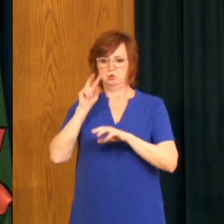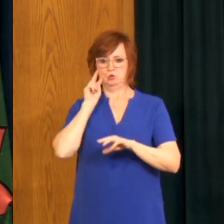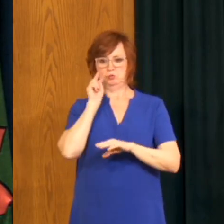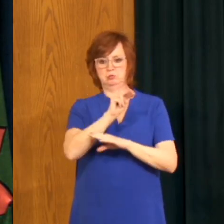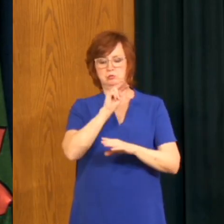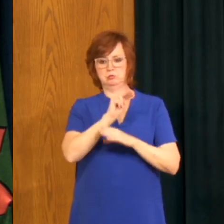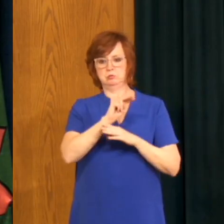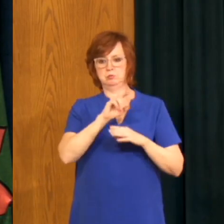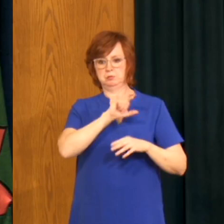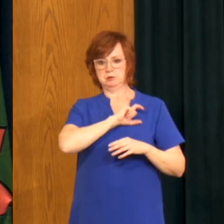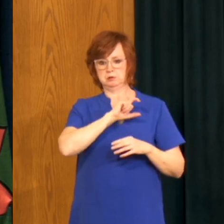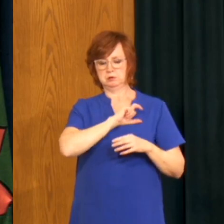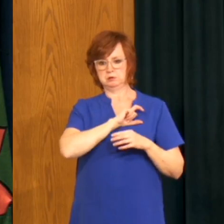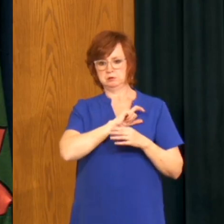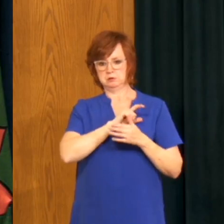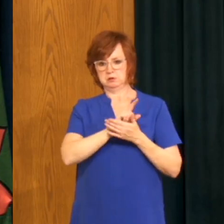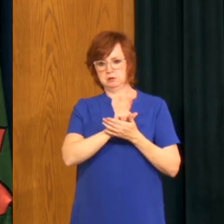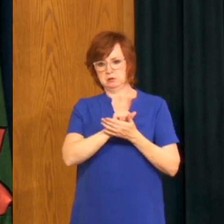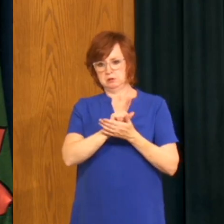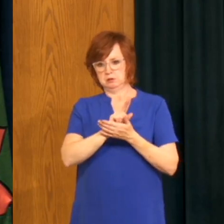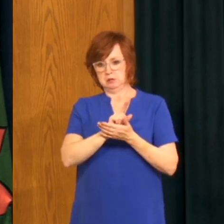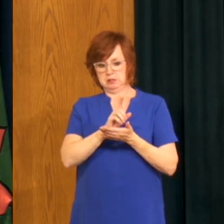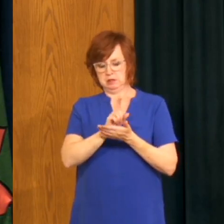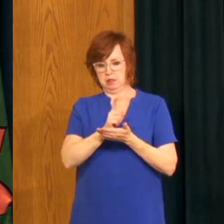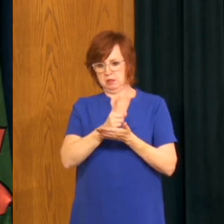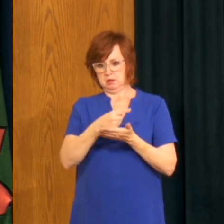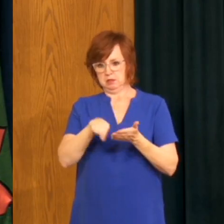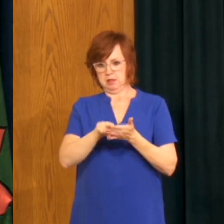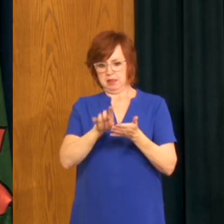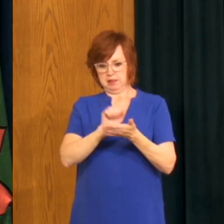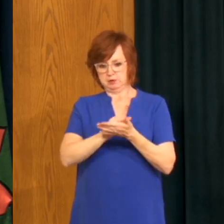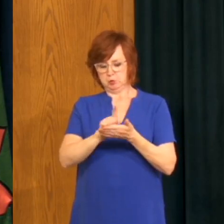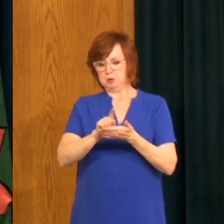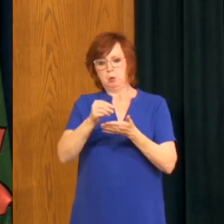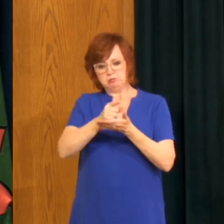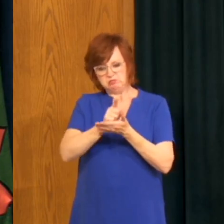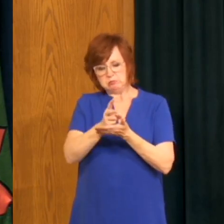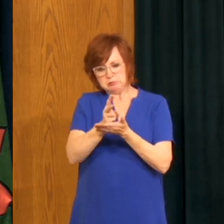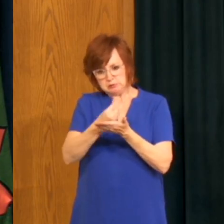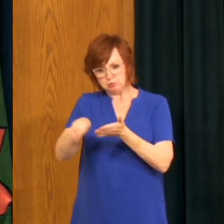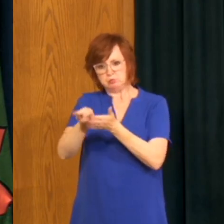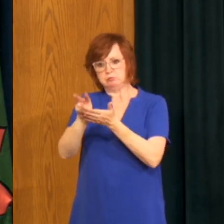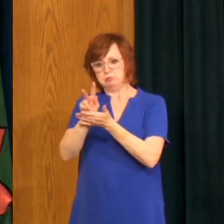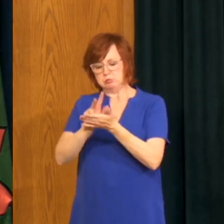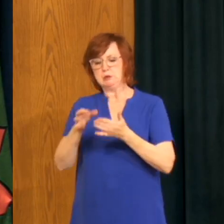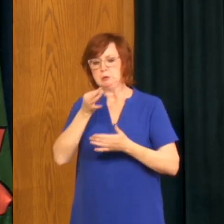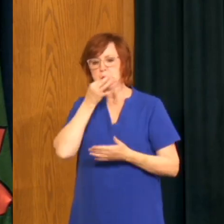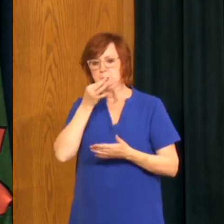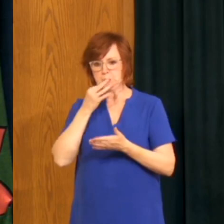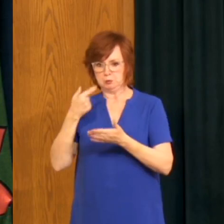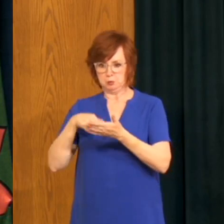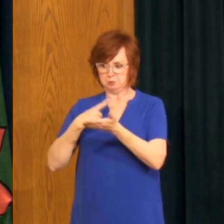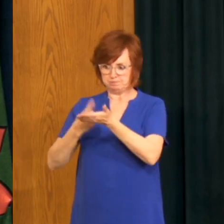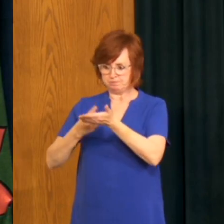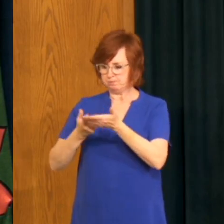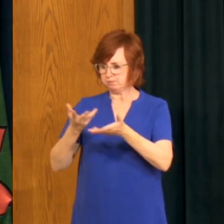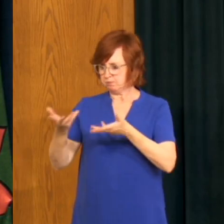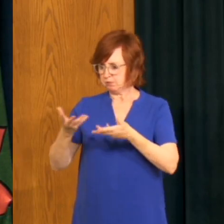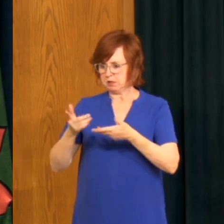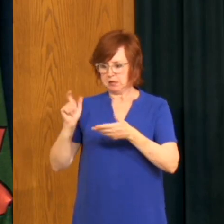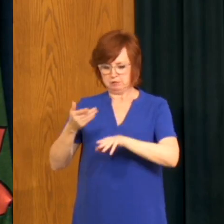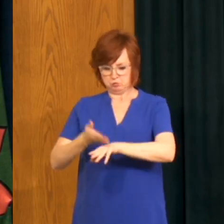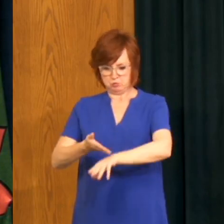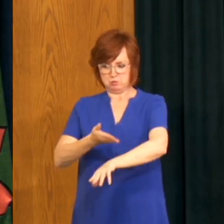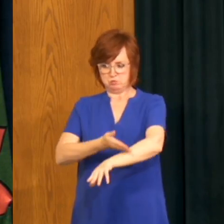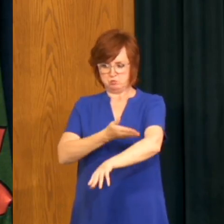Just after, in the next couple of weeks, I would say there's going to be some more discussion on the first steps that we are taking